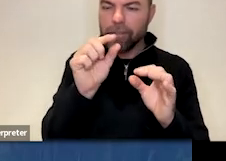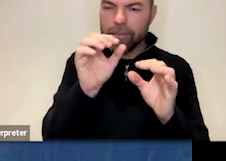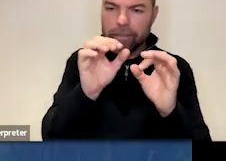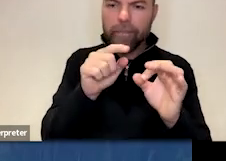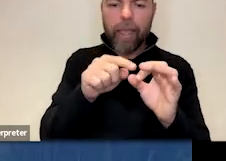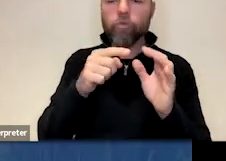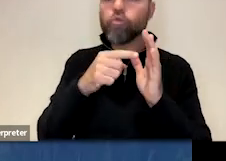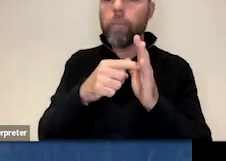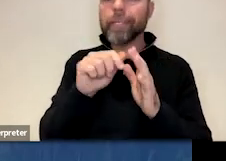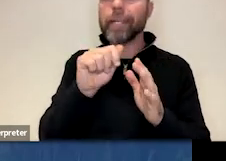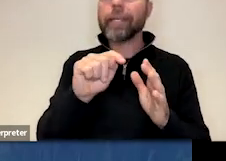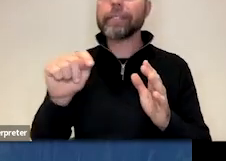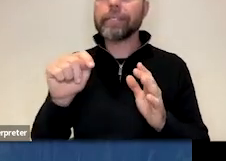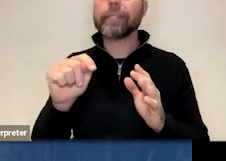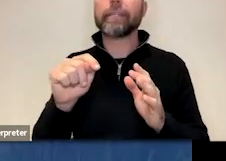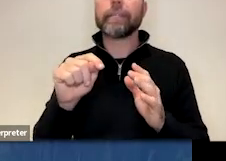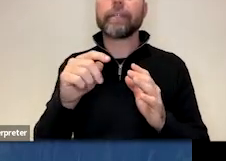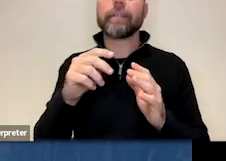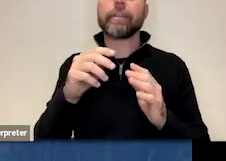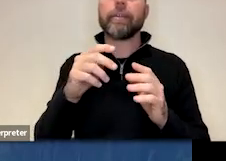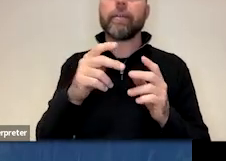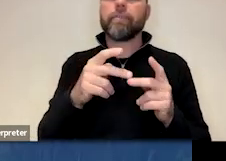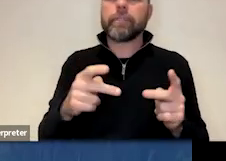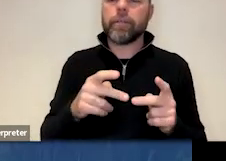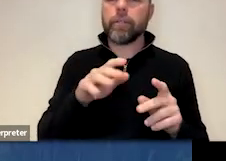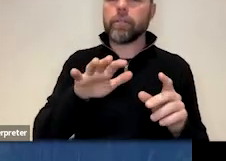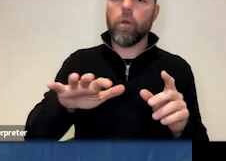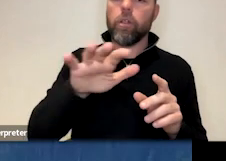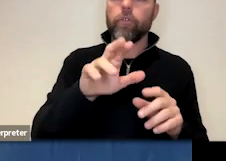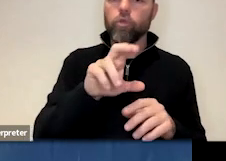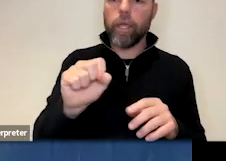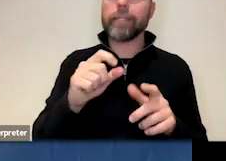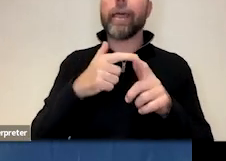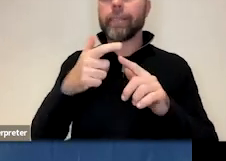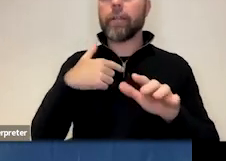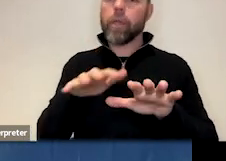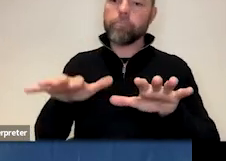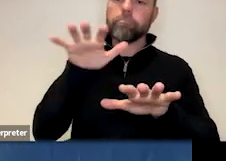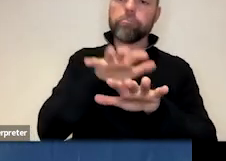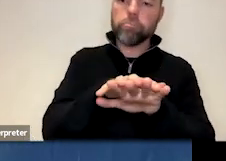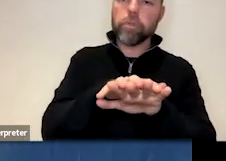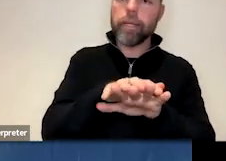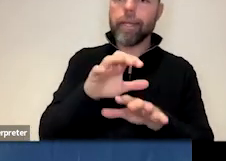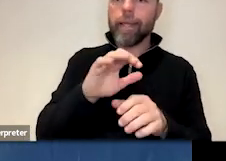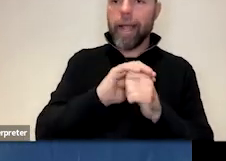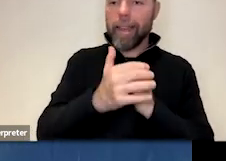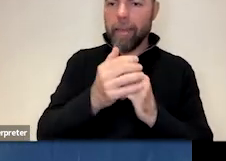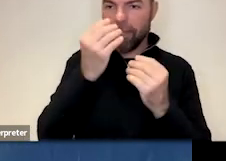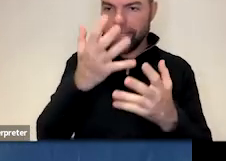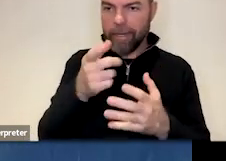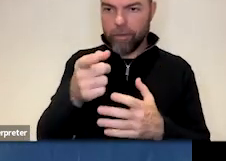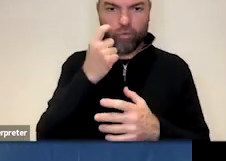AT&T facilities across the United States. We then layer on the climate data that you've previewed